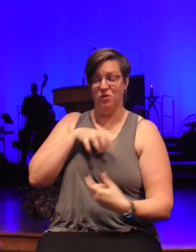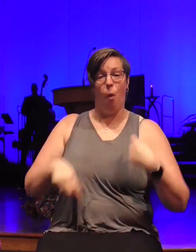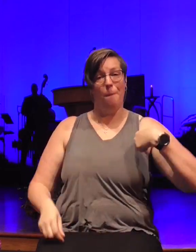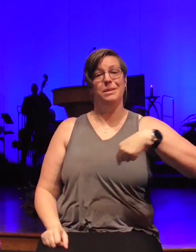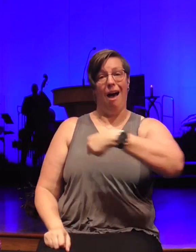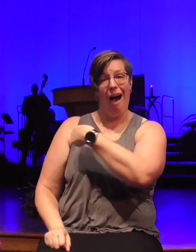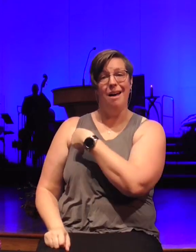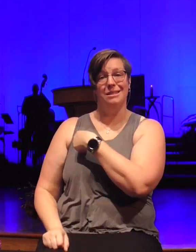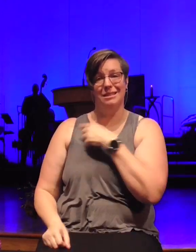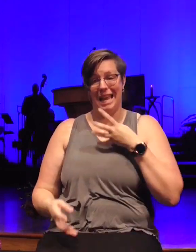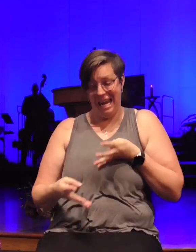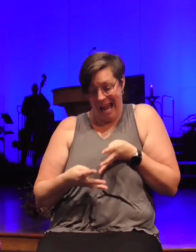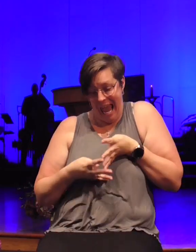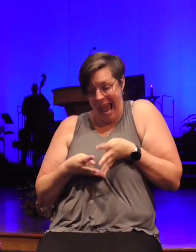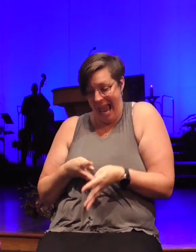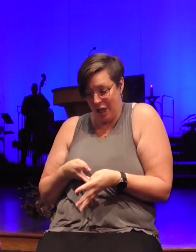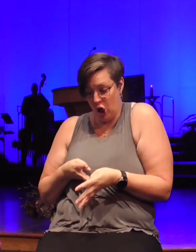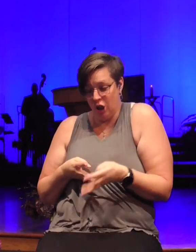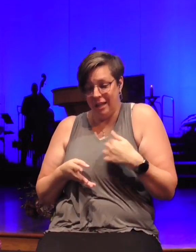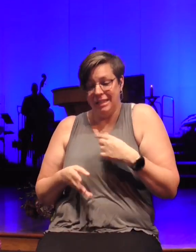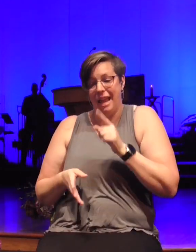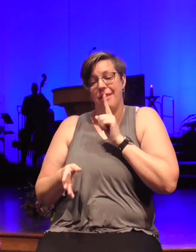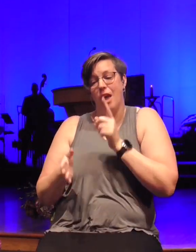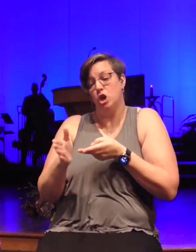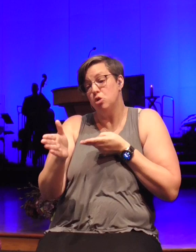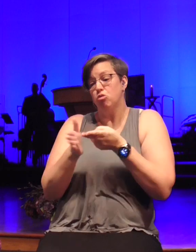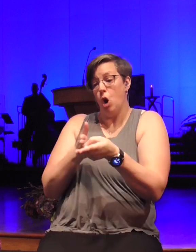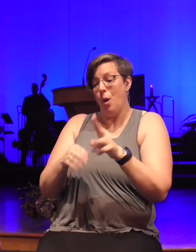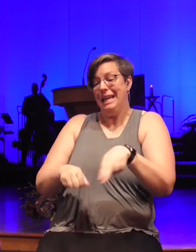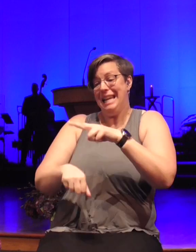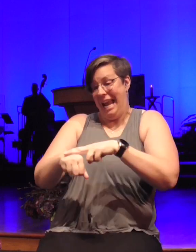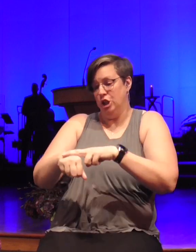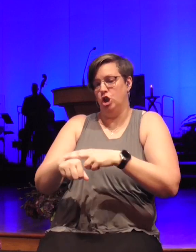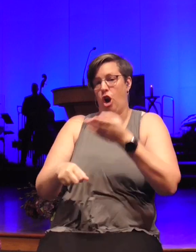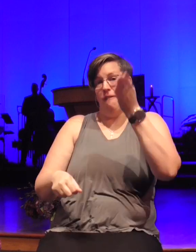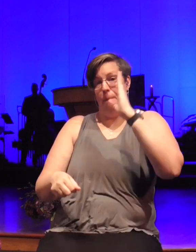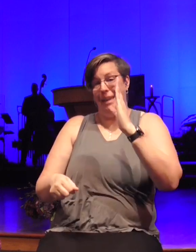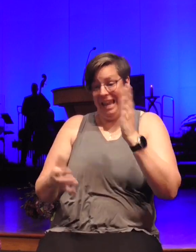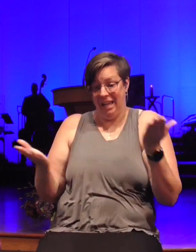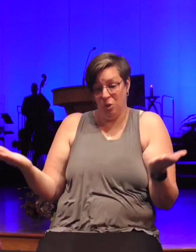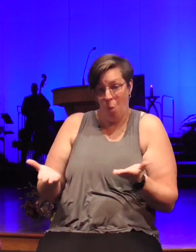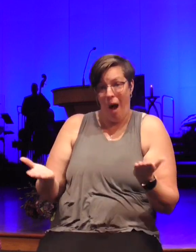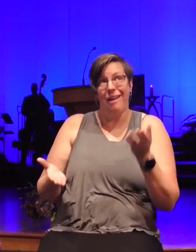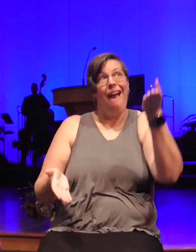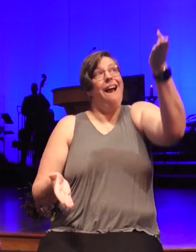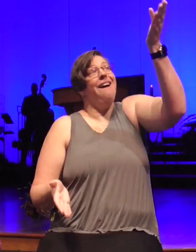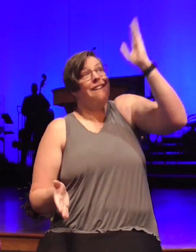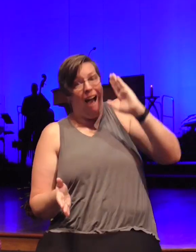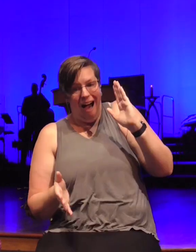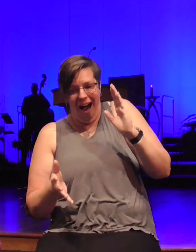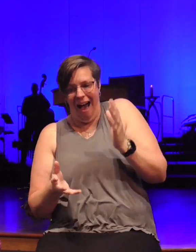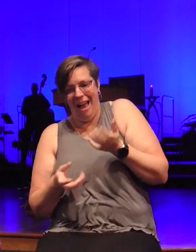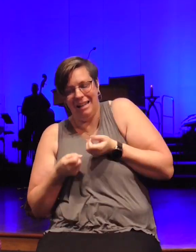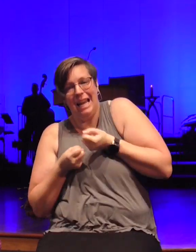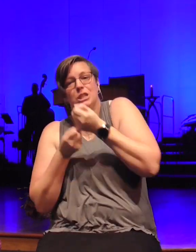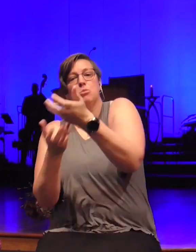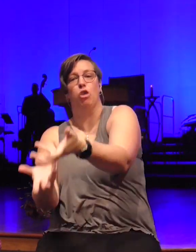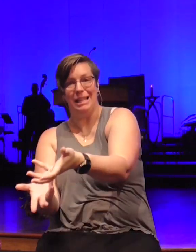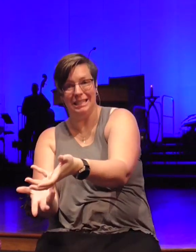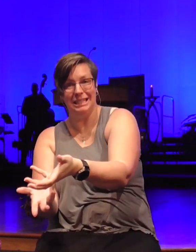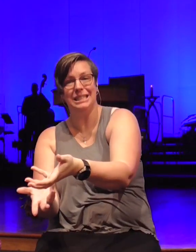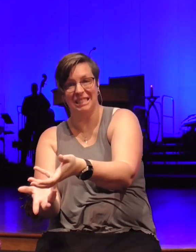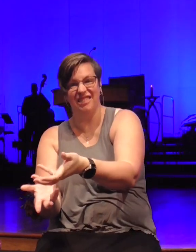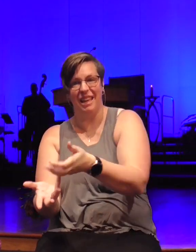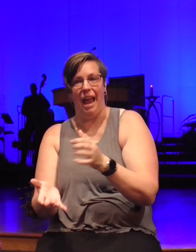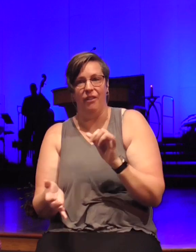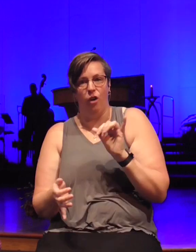It anchors us in the true nature of our being, which is God expressing for this power and this presence that